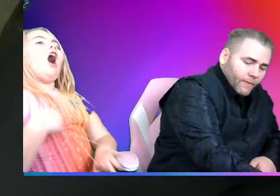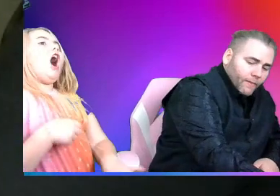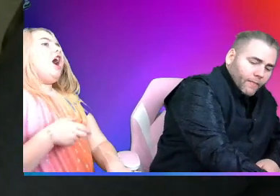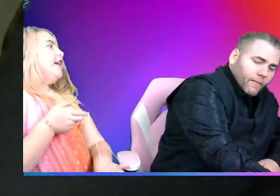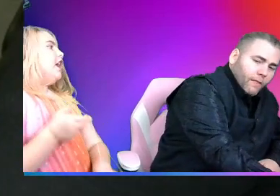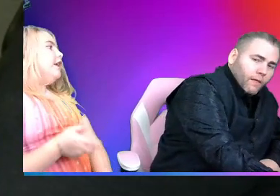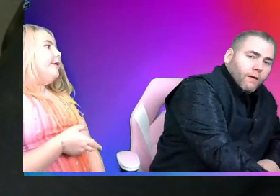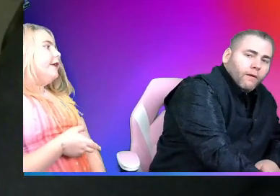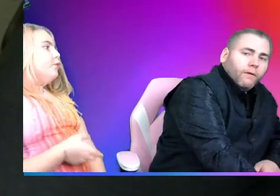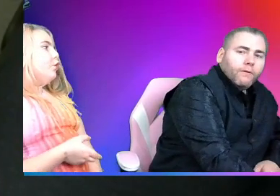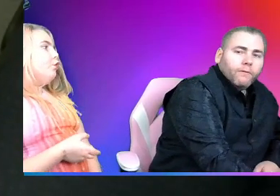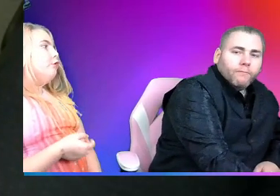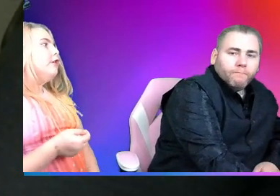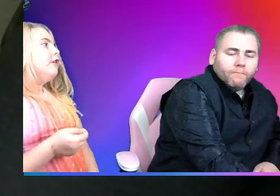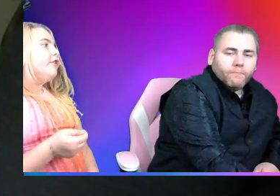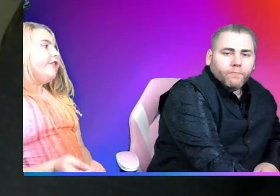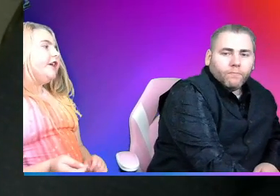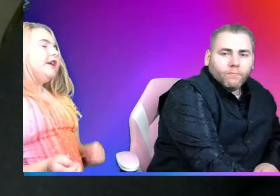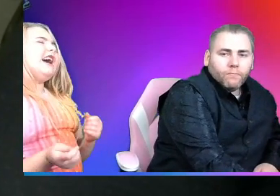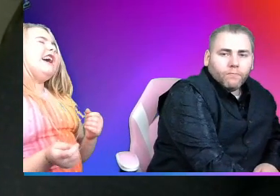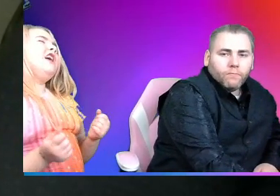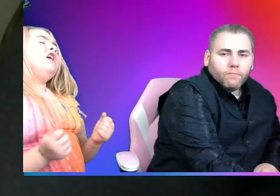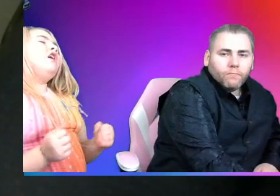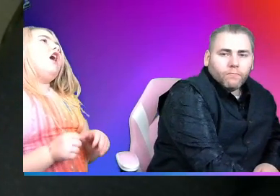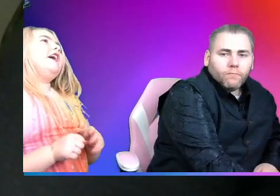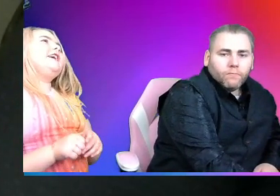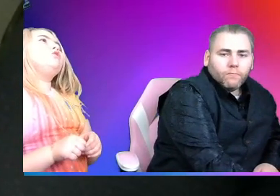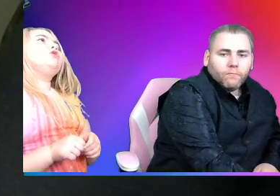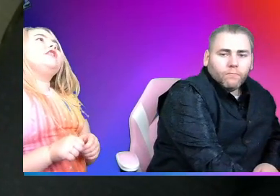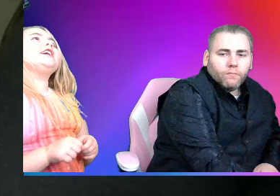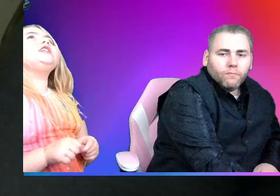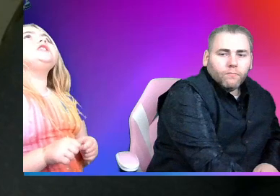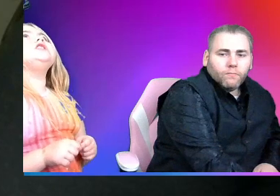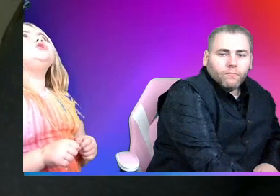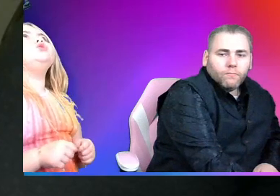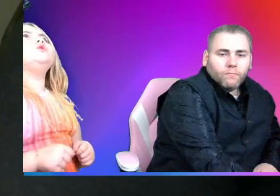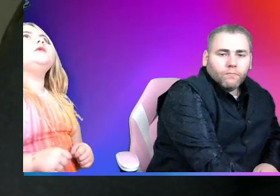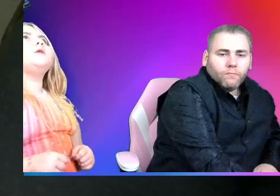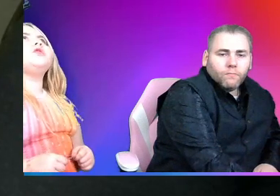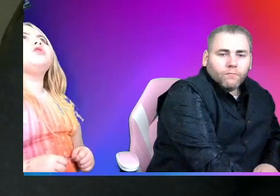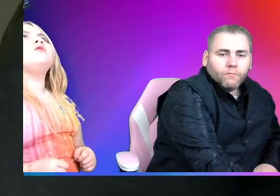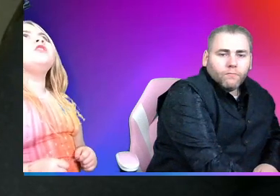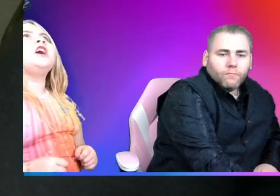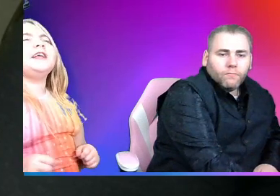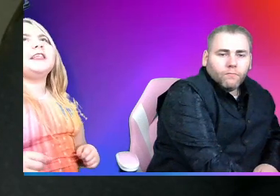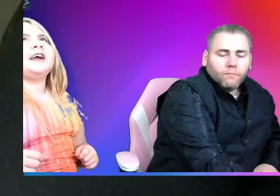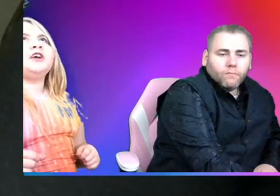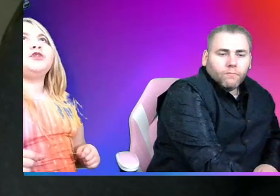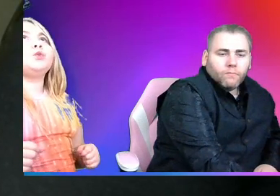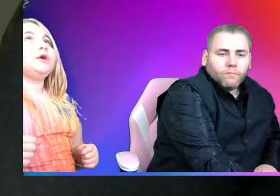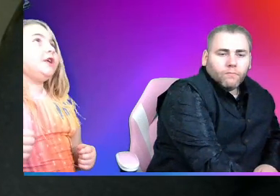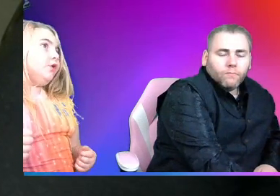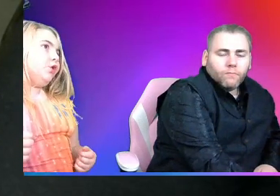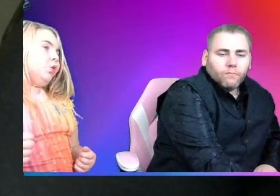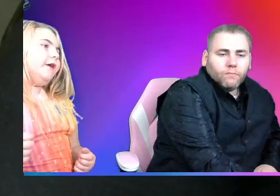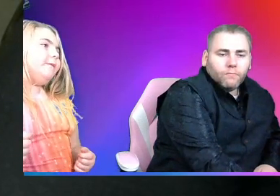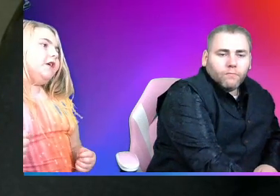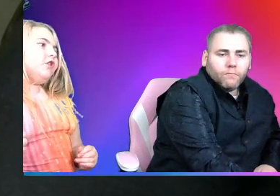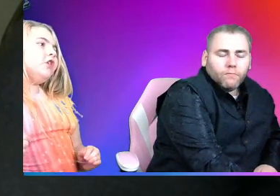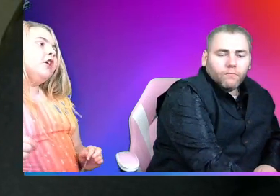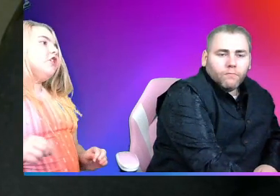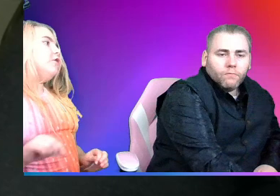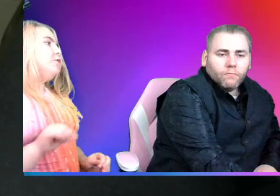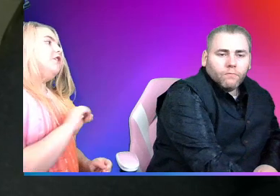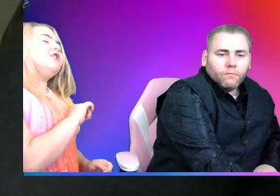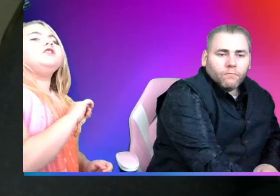If I had my real ring, I can technically do it, but sometimes I have to redo it,